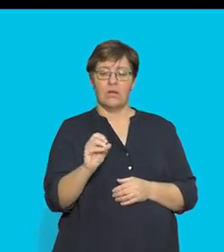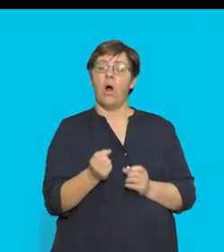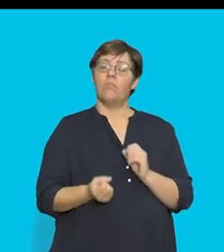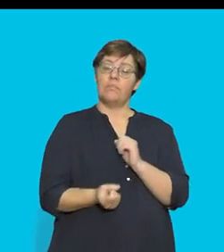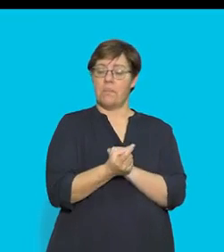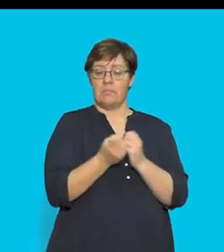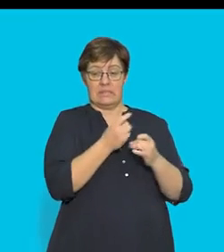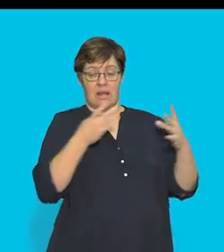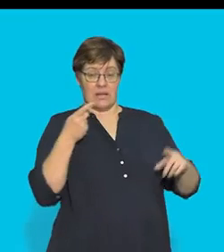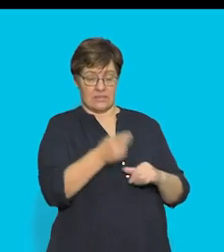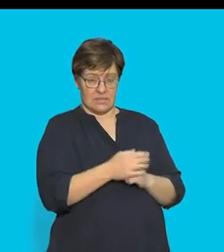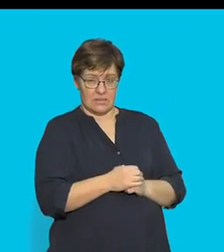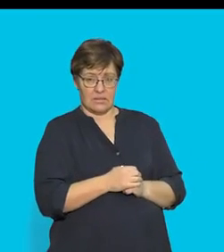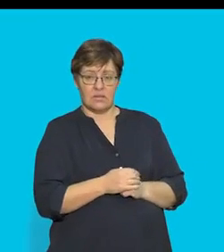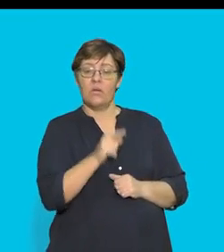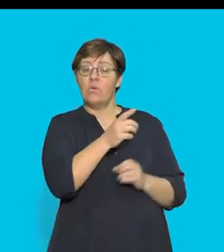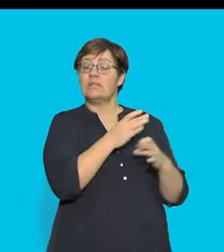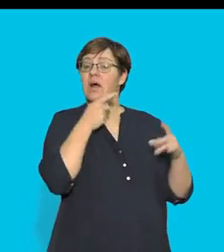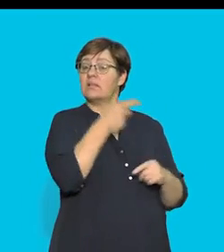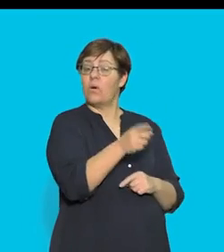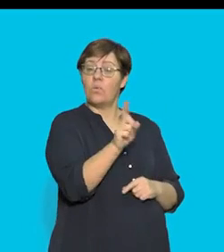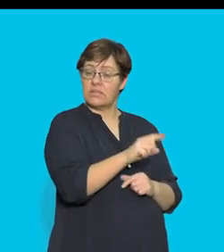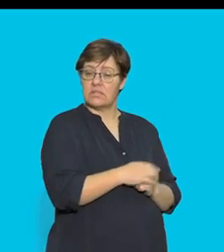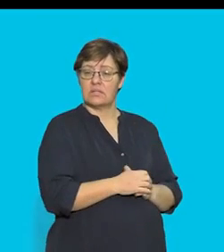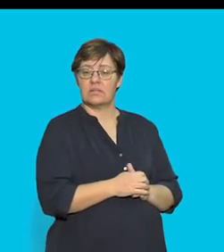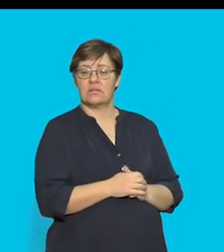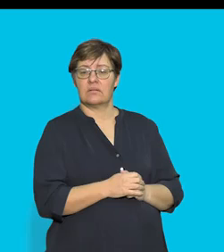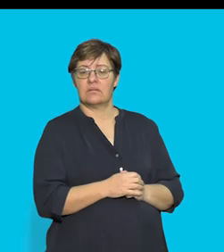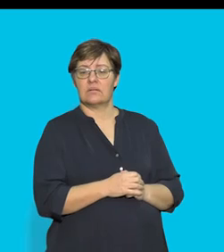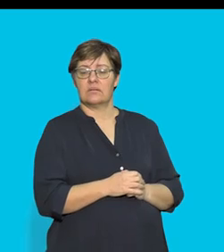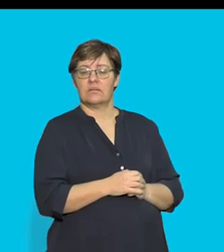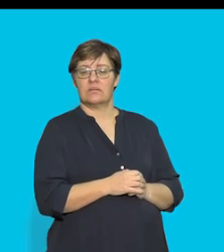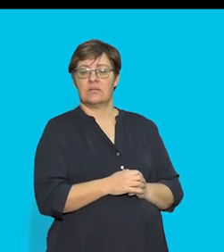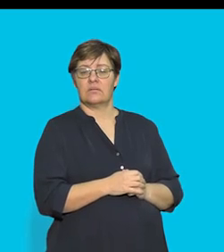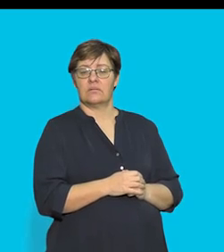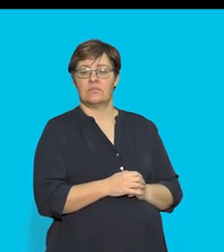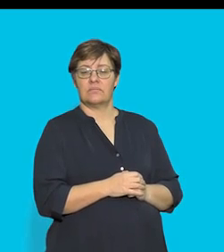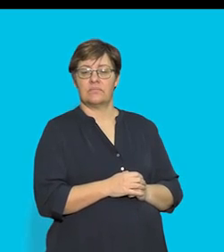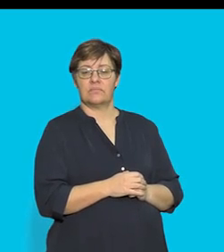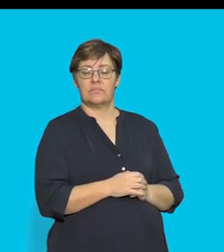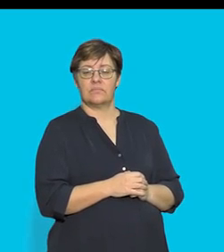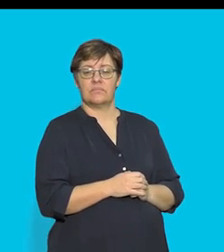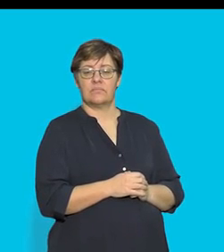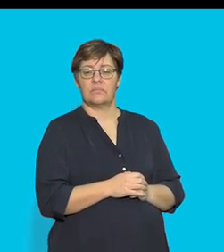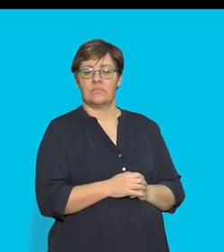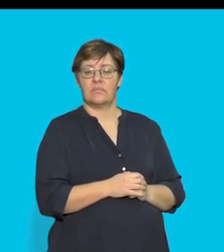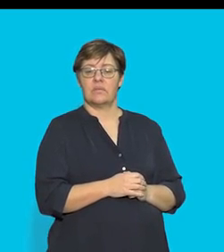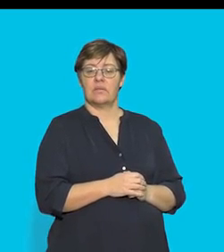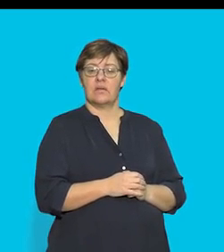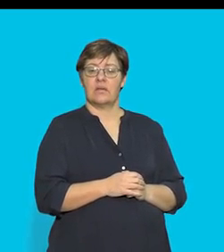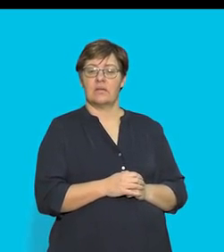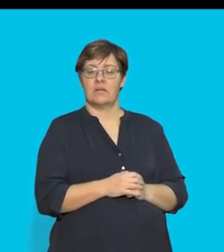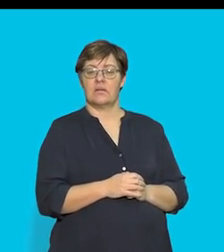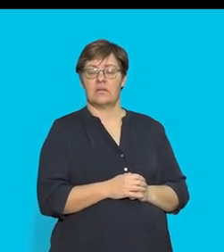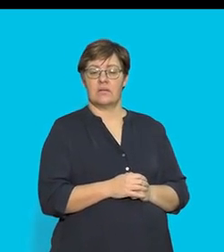original equation we started off with was, that's just where we were. So we had BC was k cos